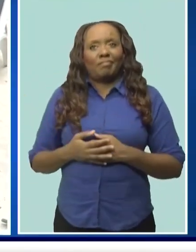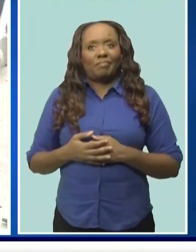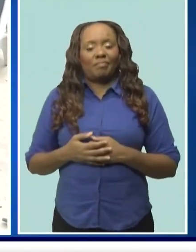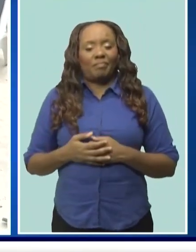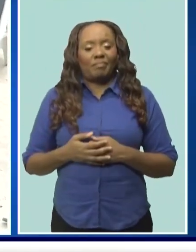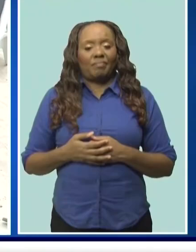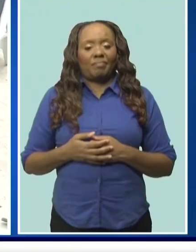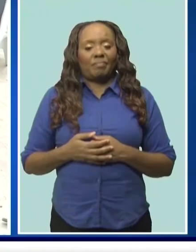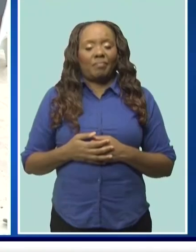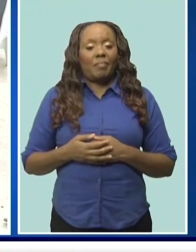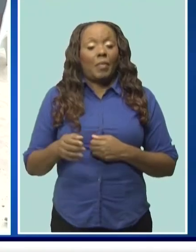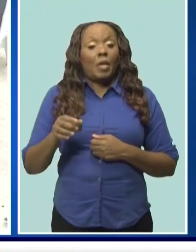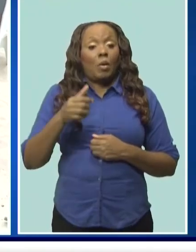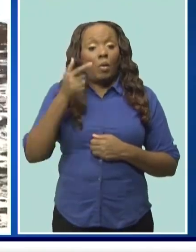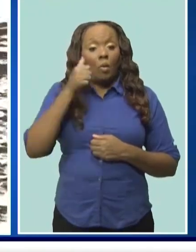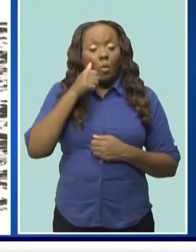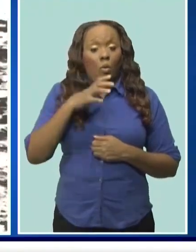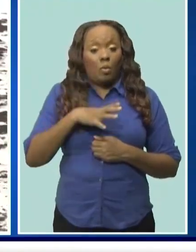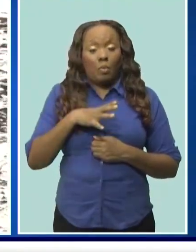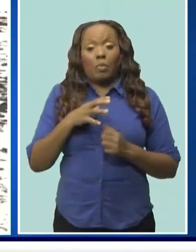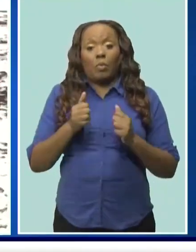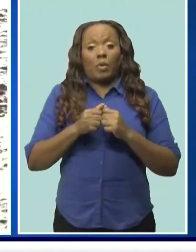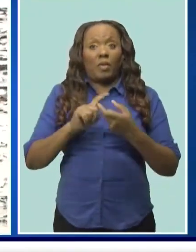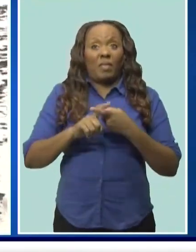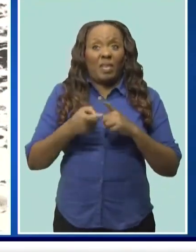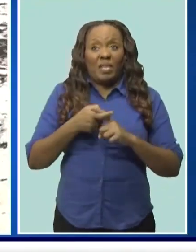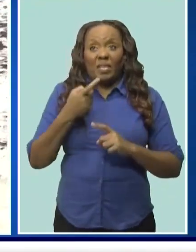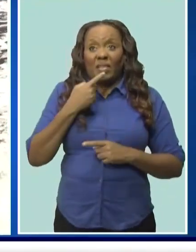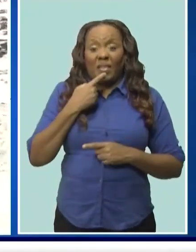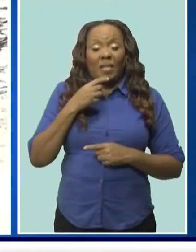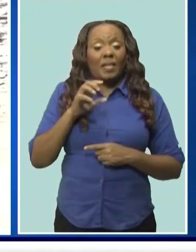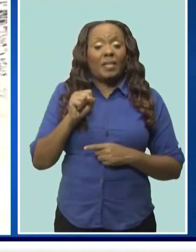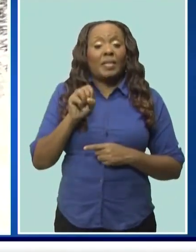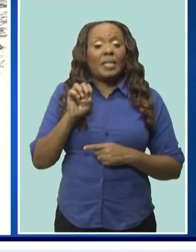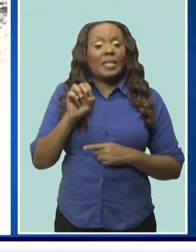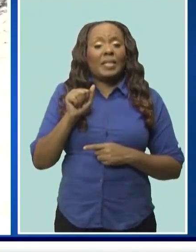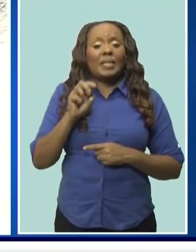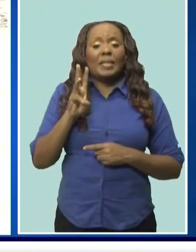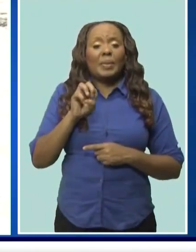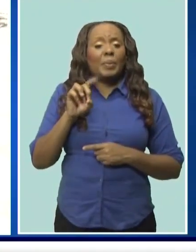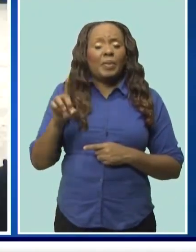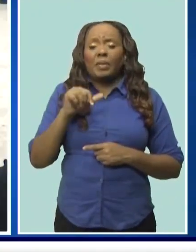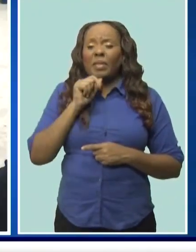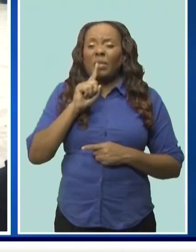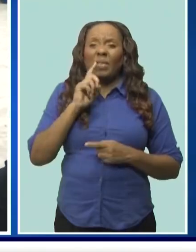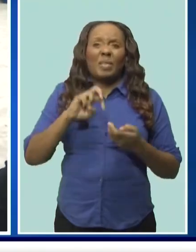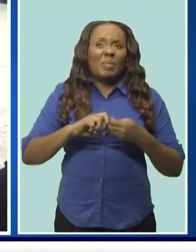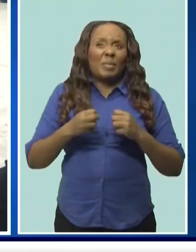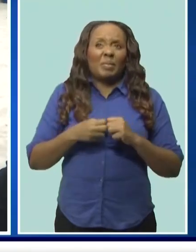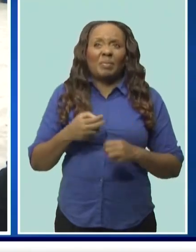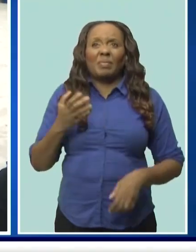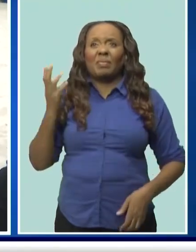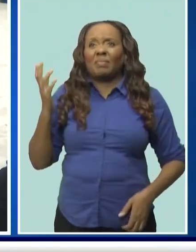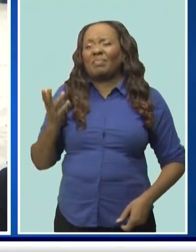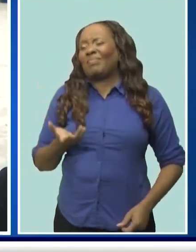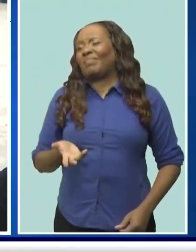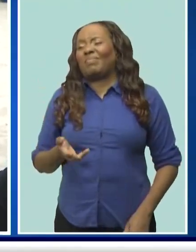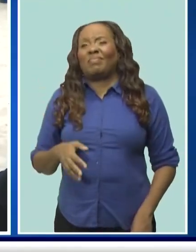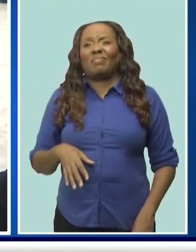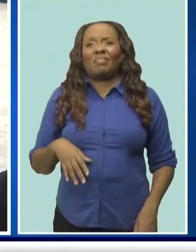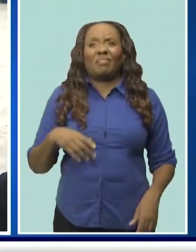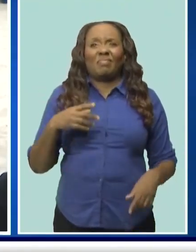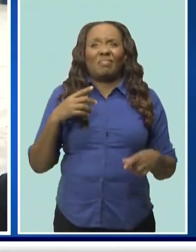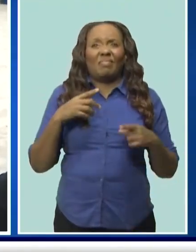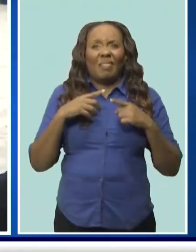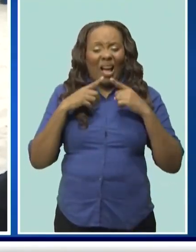the sea with her friends, says the sargassum seaweed is not too much of a bother. It's awful, it's ugly, it's